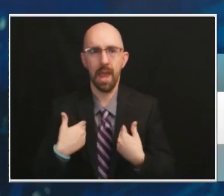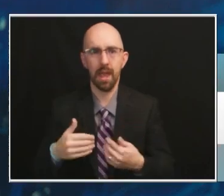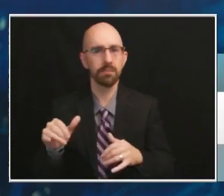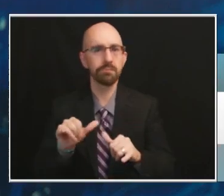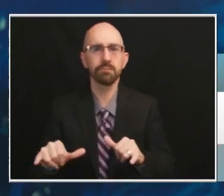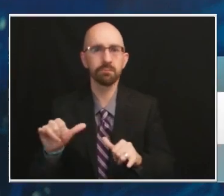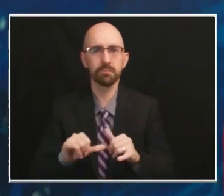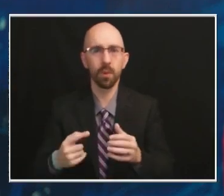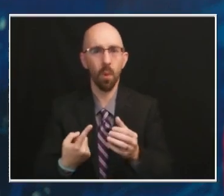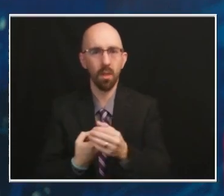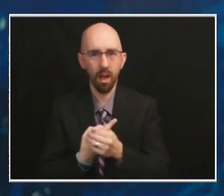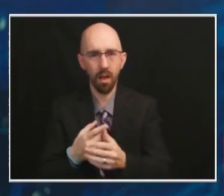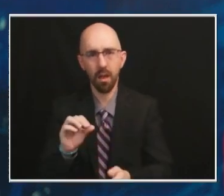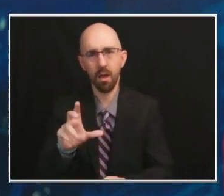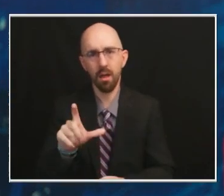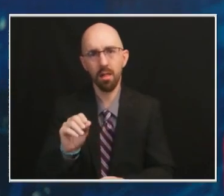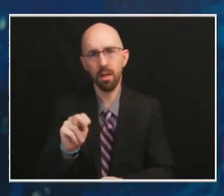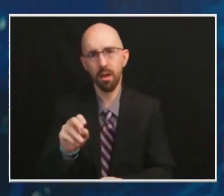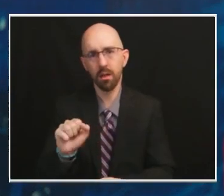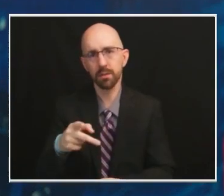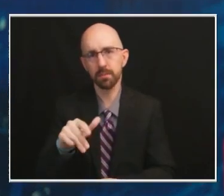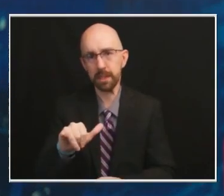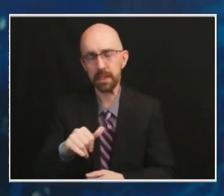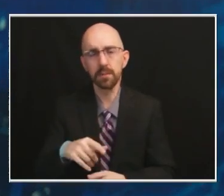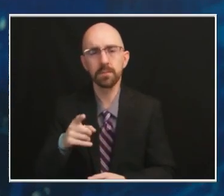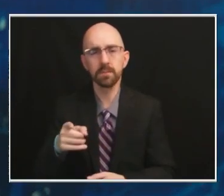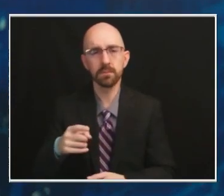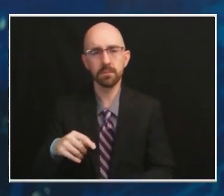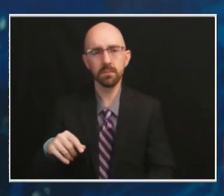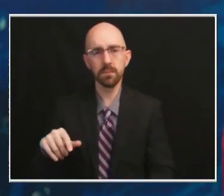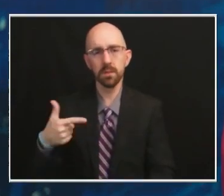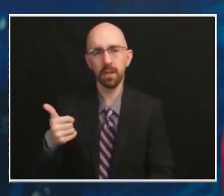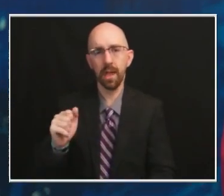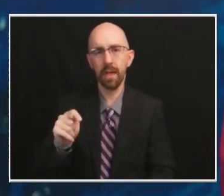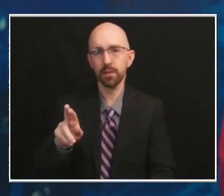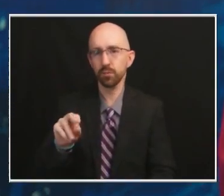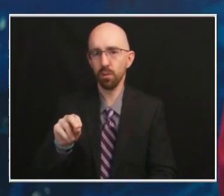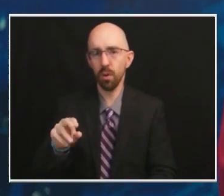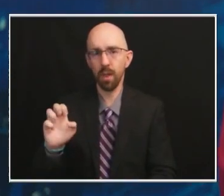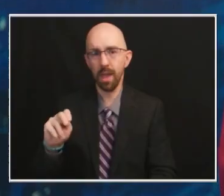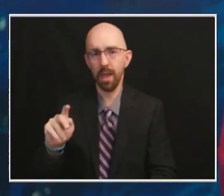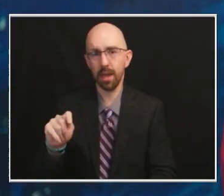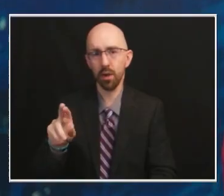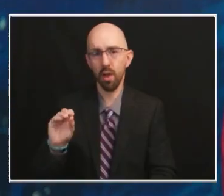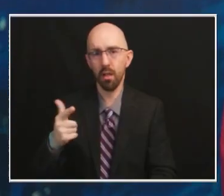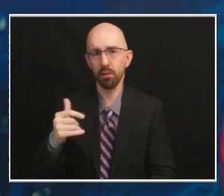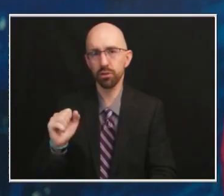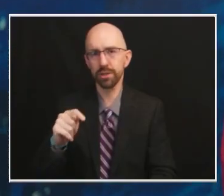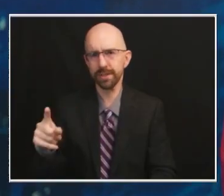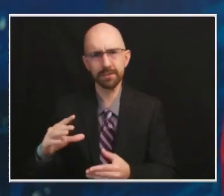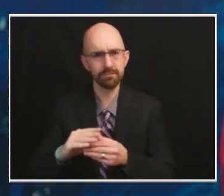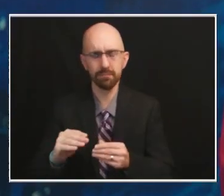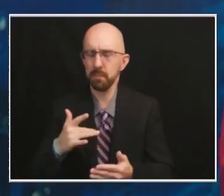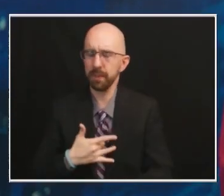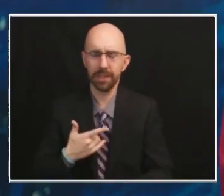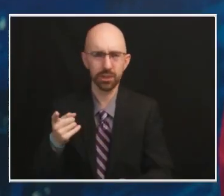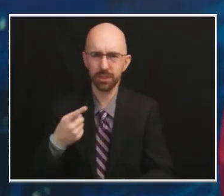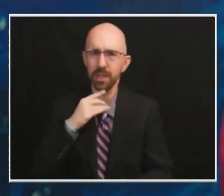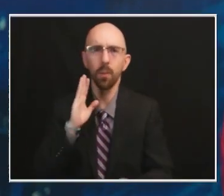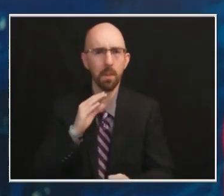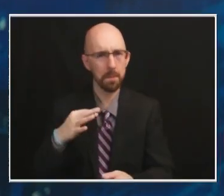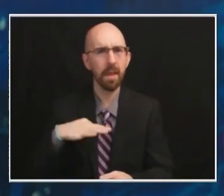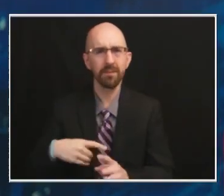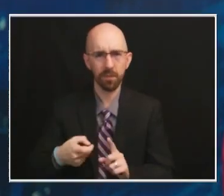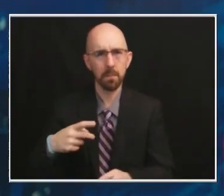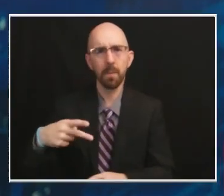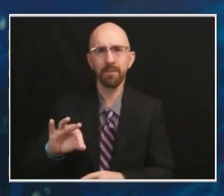done. And the gastroenterologist, bless her heart, said to me, you know, I think you would benefit from pelvic floor therapy.